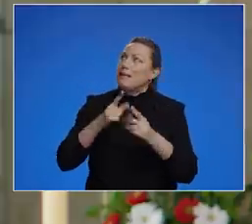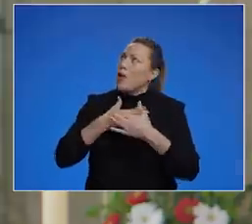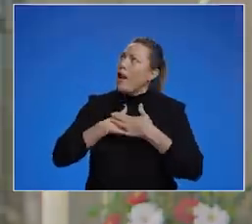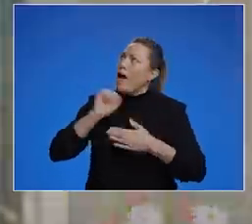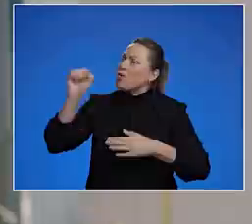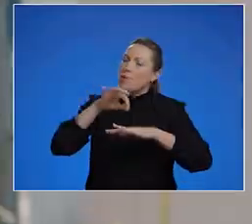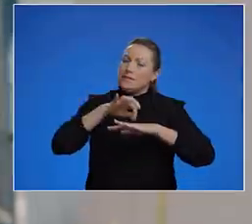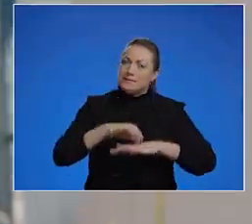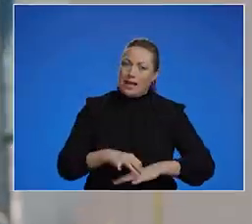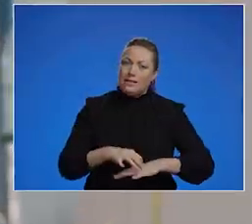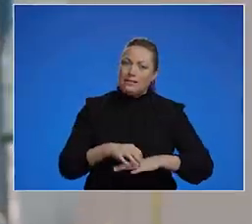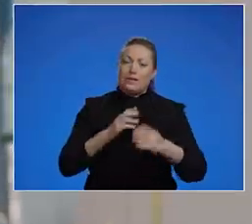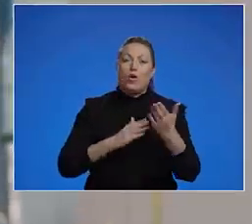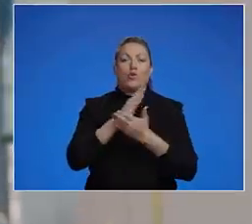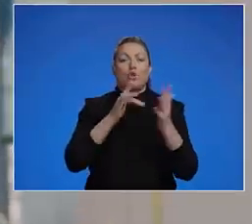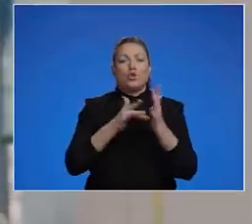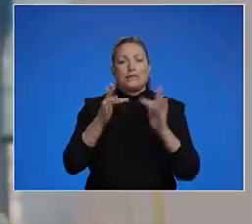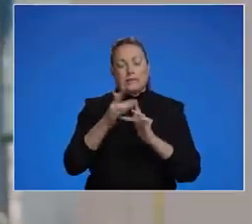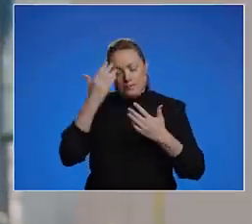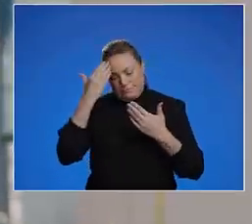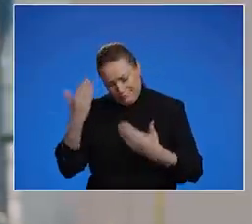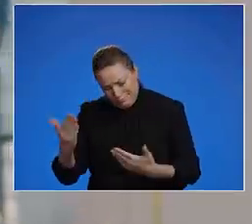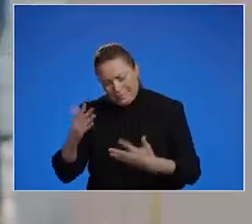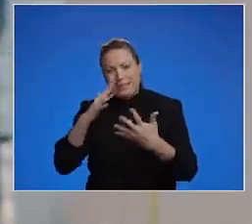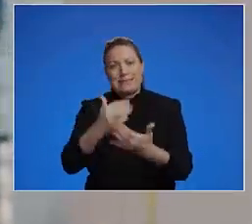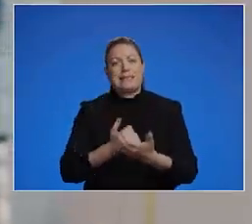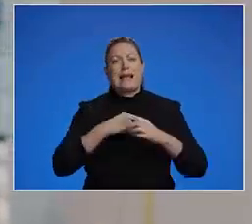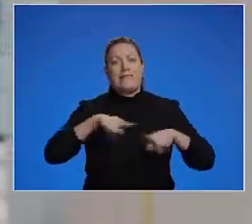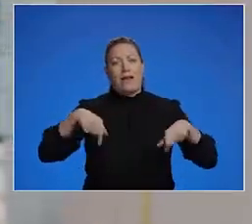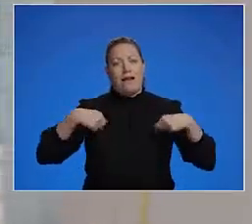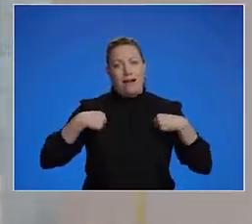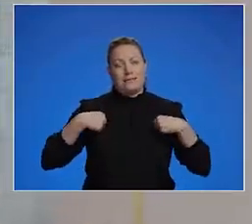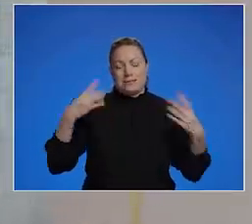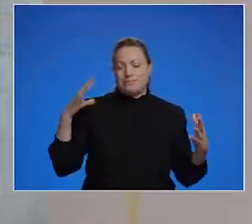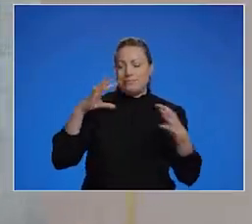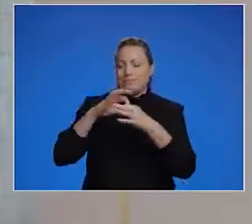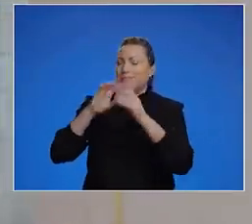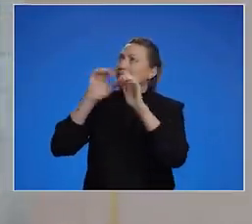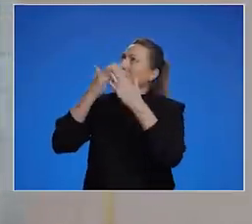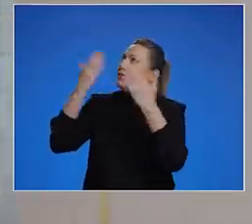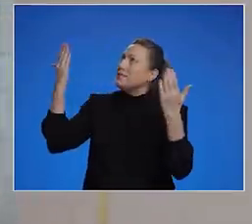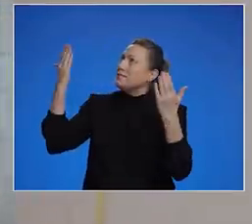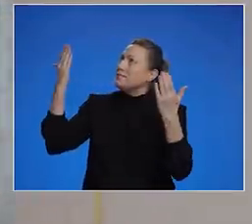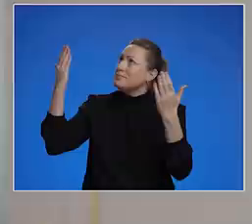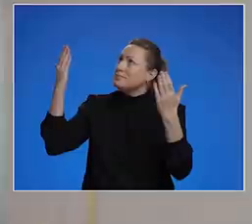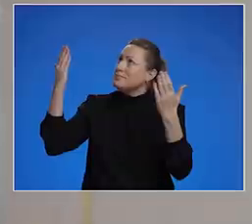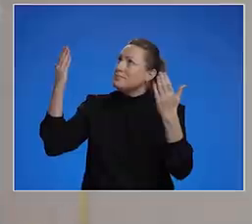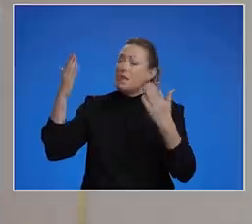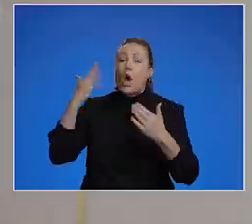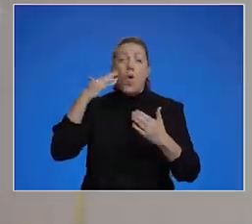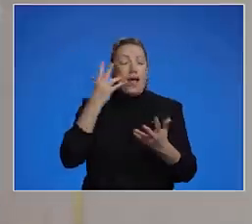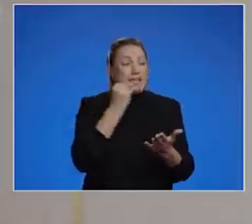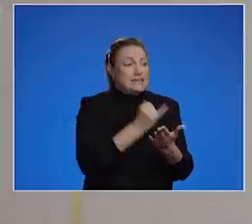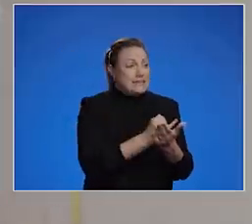Son, by whose obedience we have been restored to those gifts of yours that by sinning we had